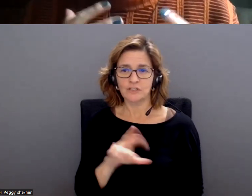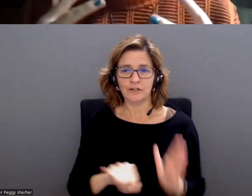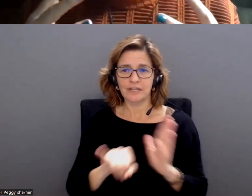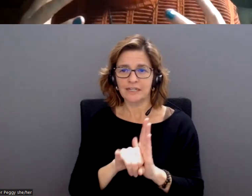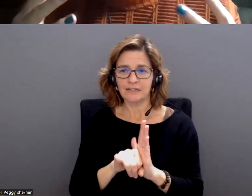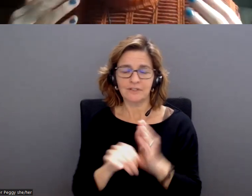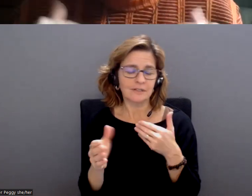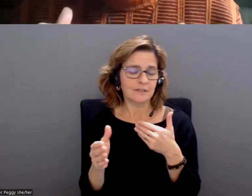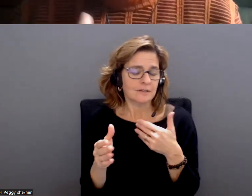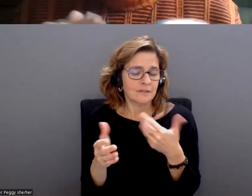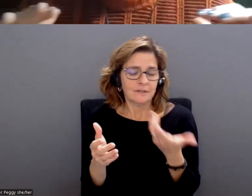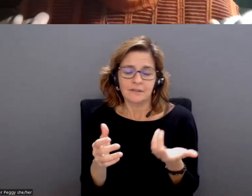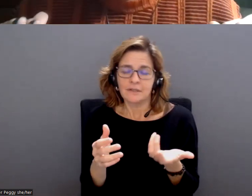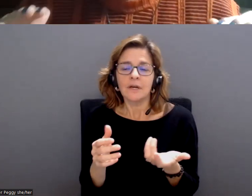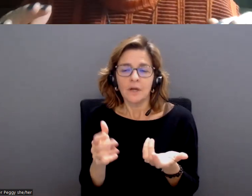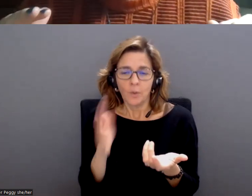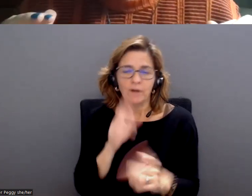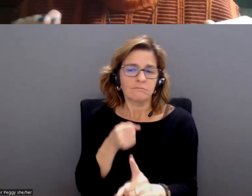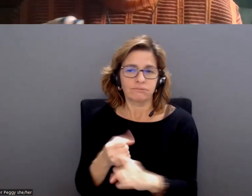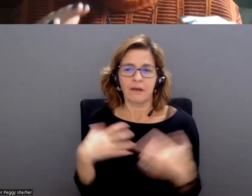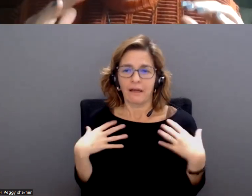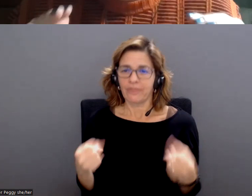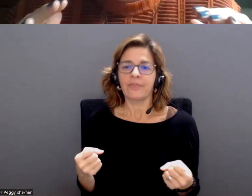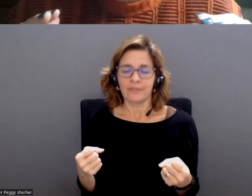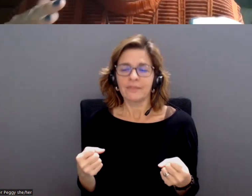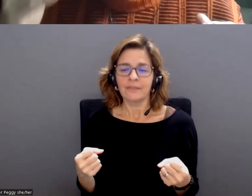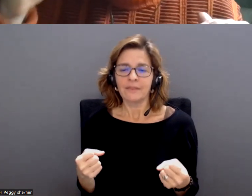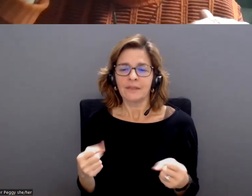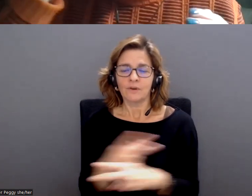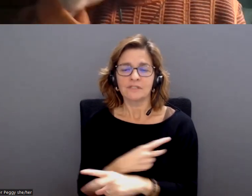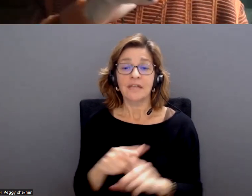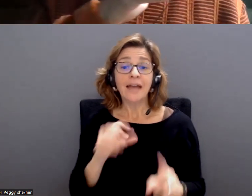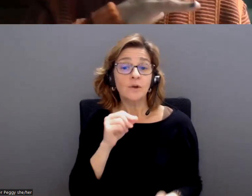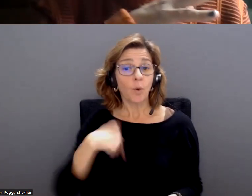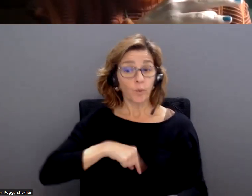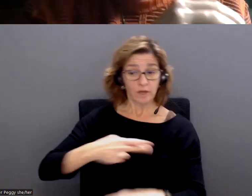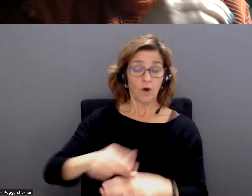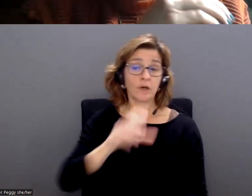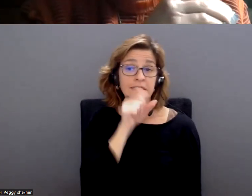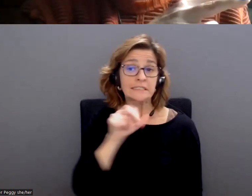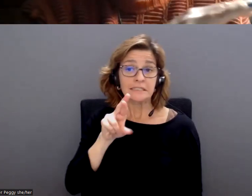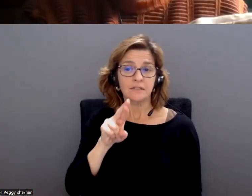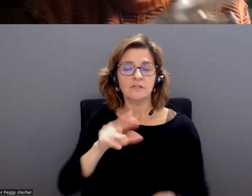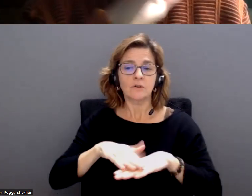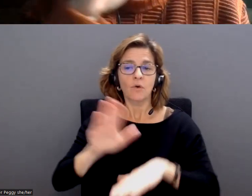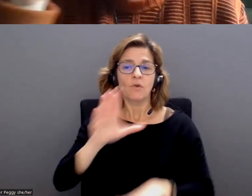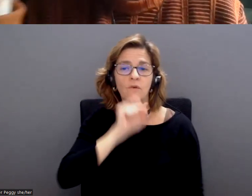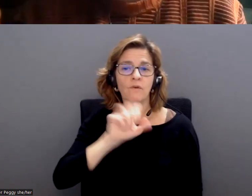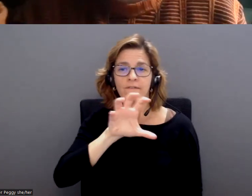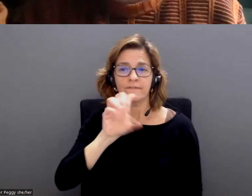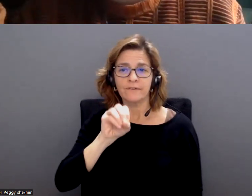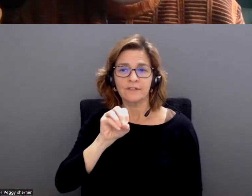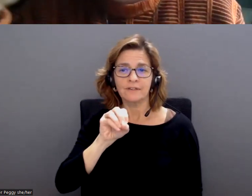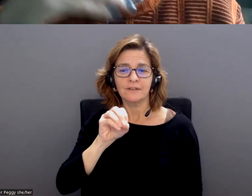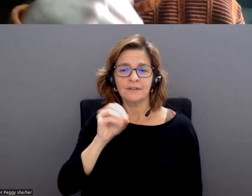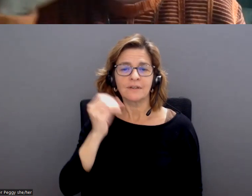experiencing, we actually identify seniors as 50 plus because folks who are homeless, they are showing